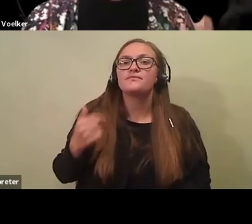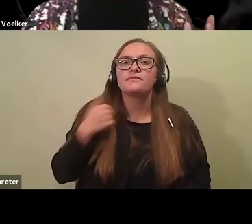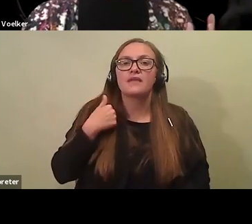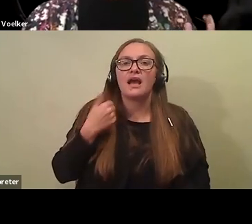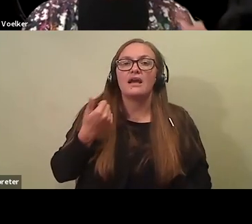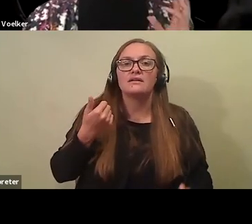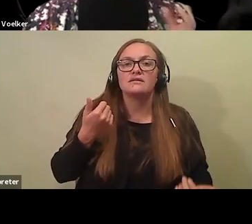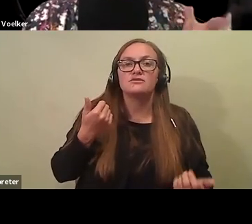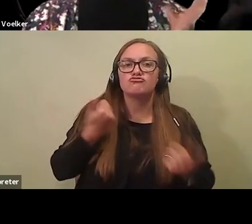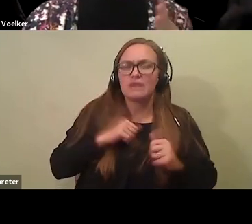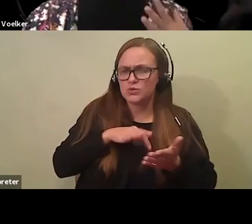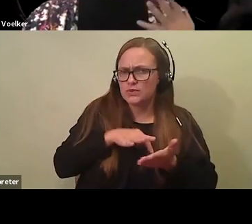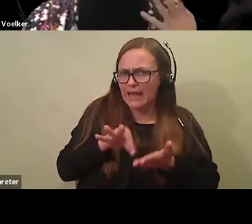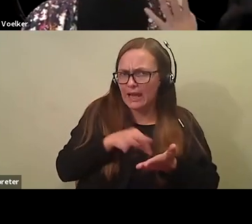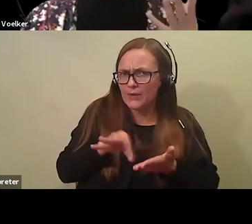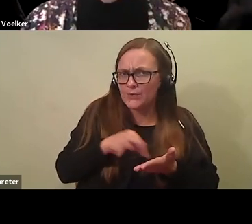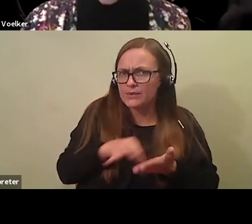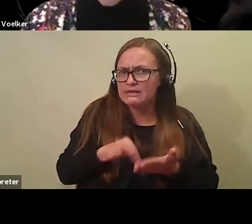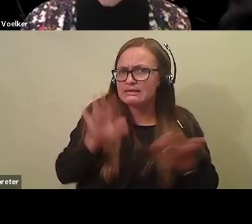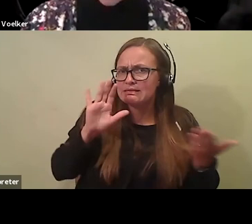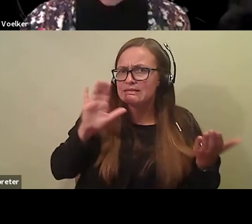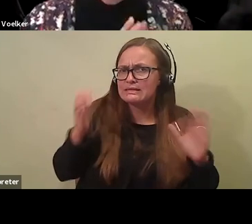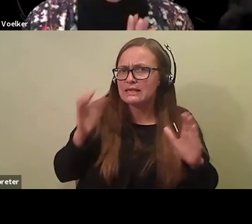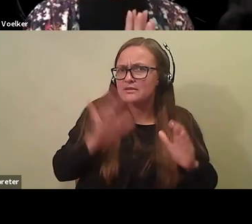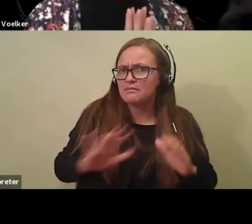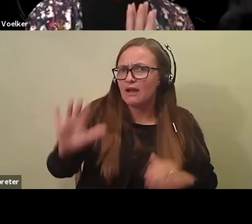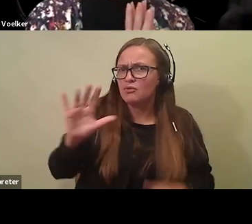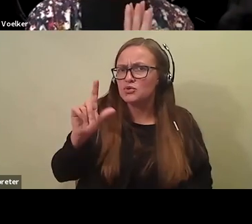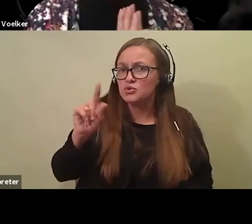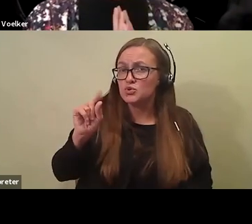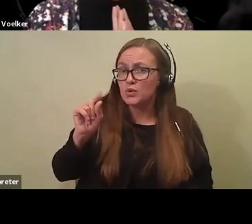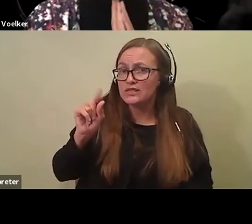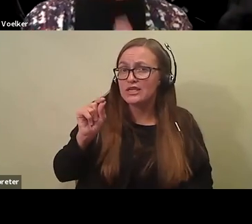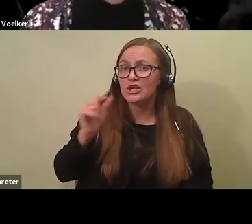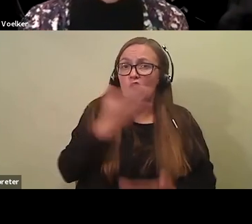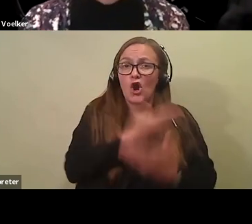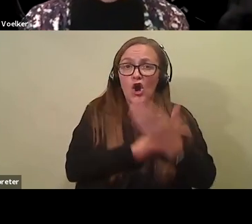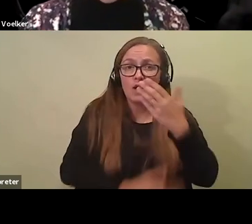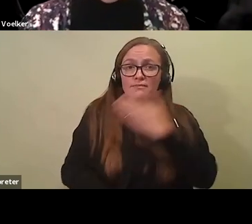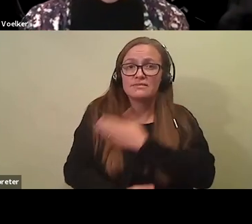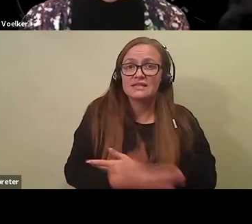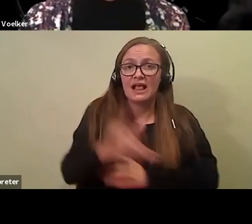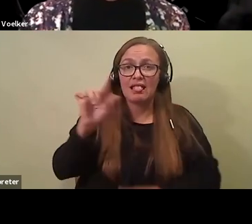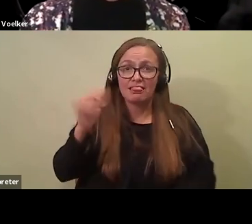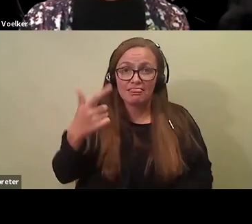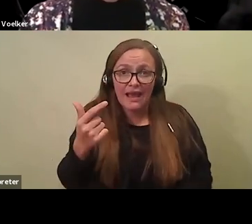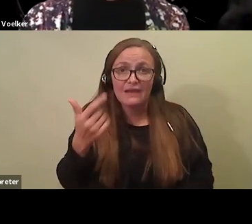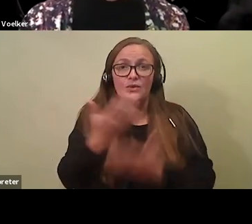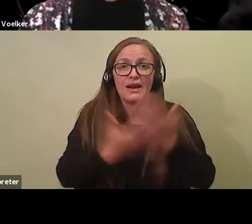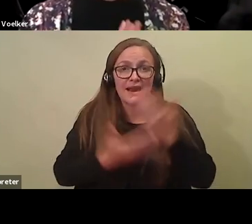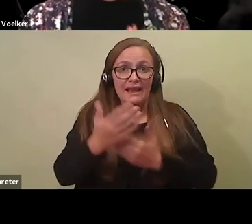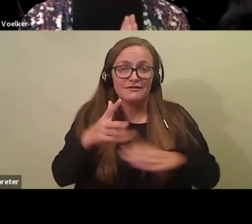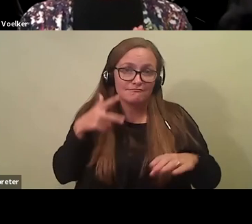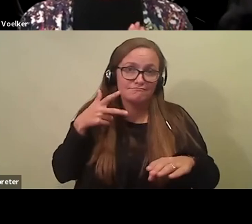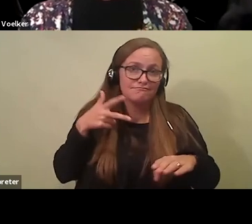to count and it sounds like there's about 20 arms, legs, or hands chopped off during the course of the